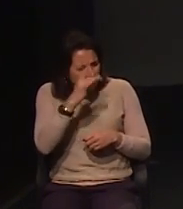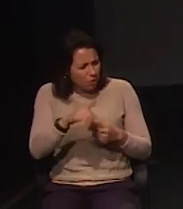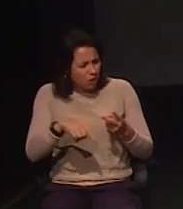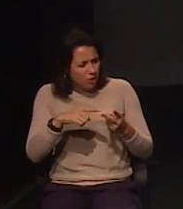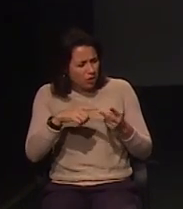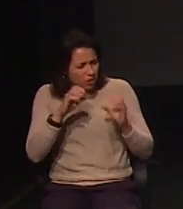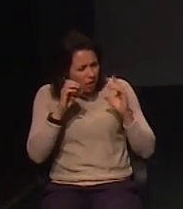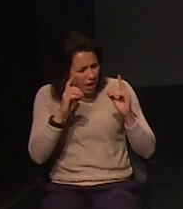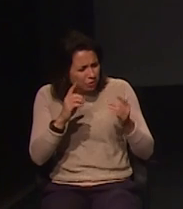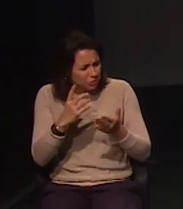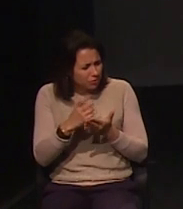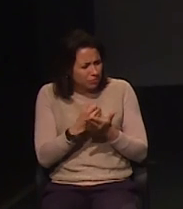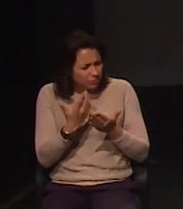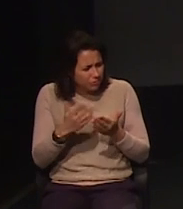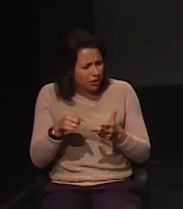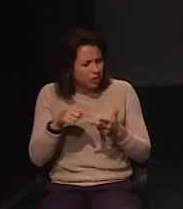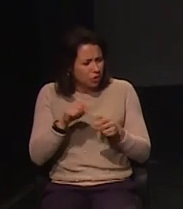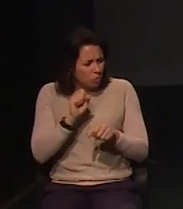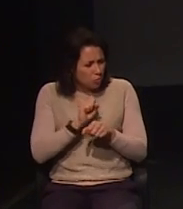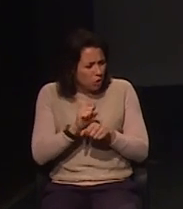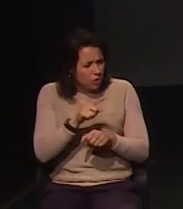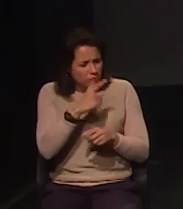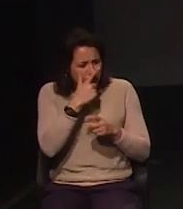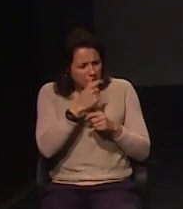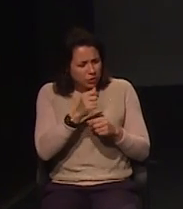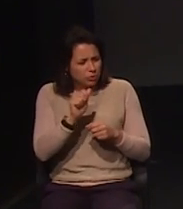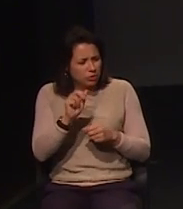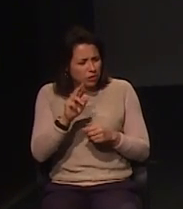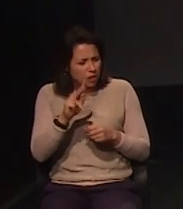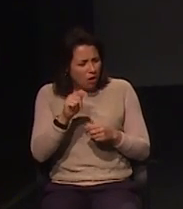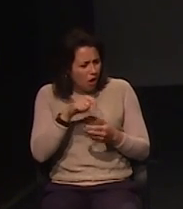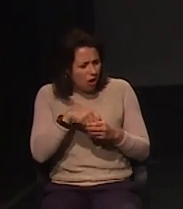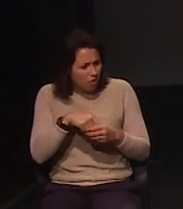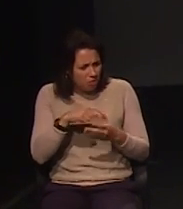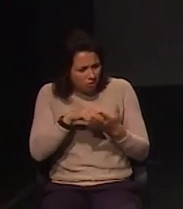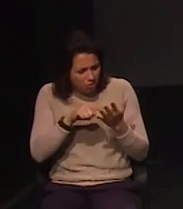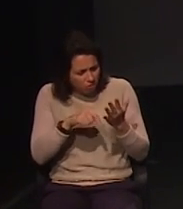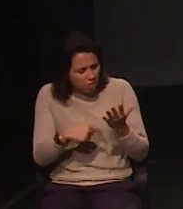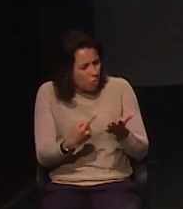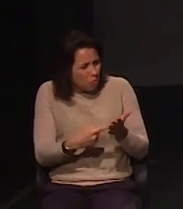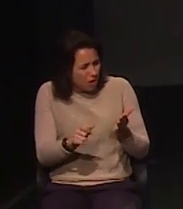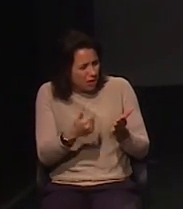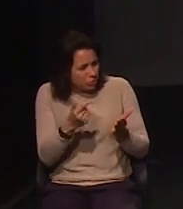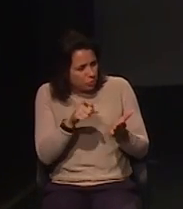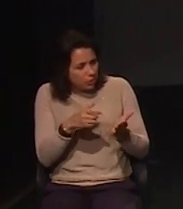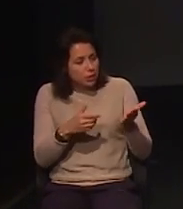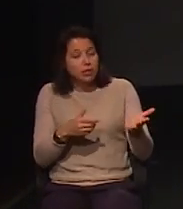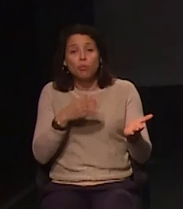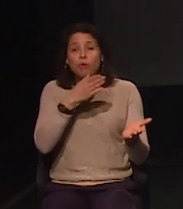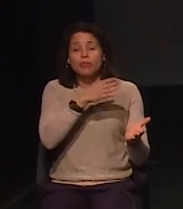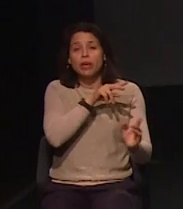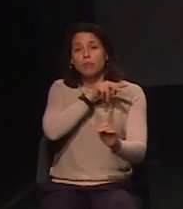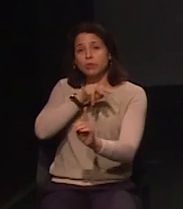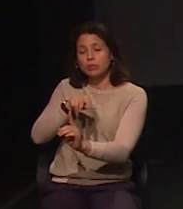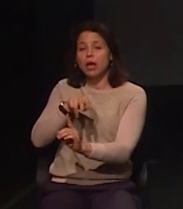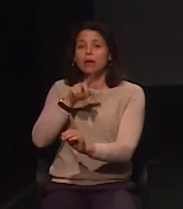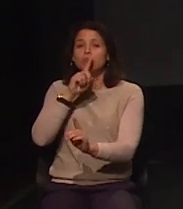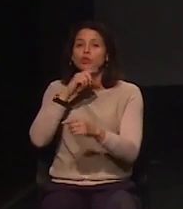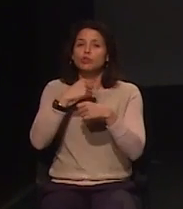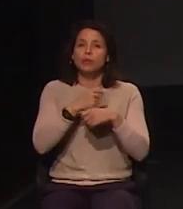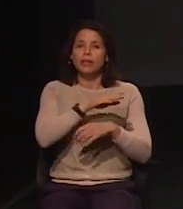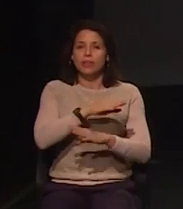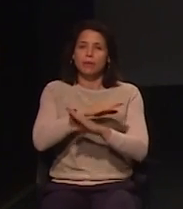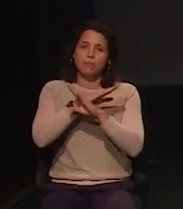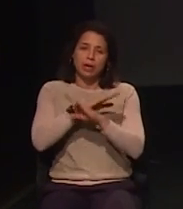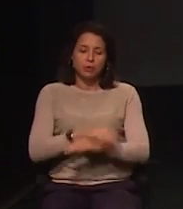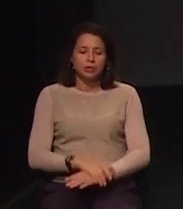arts. What else do you need? And I think their perception also creates their barriers. And I